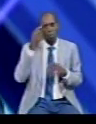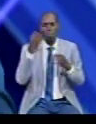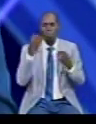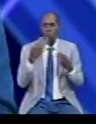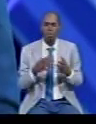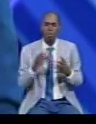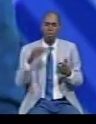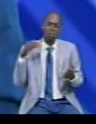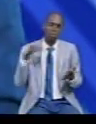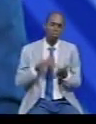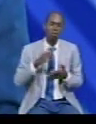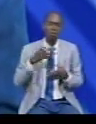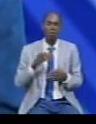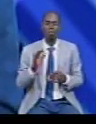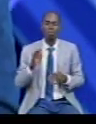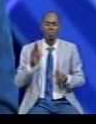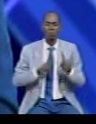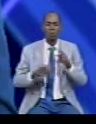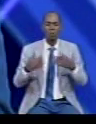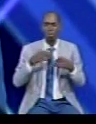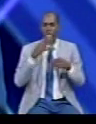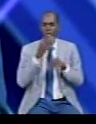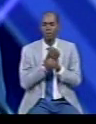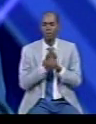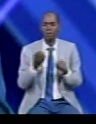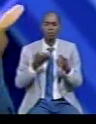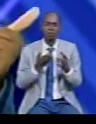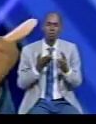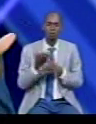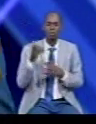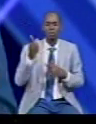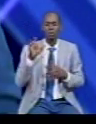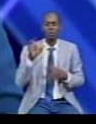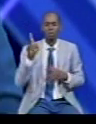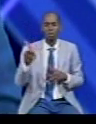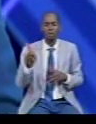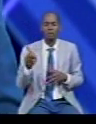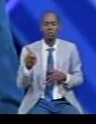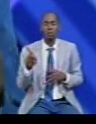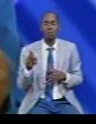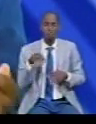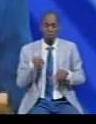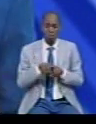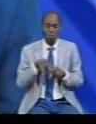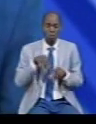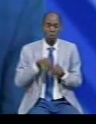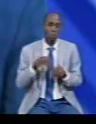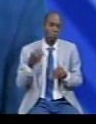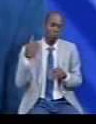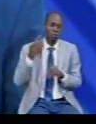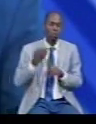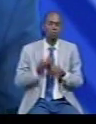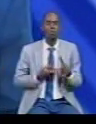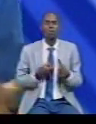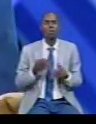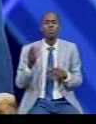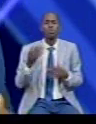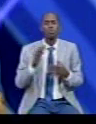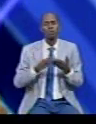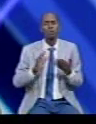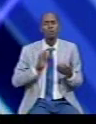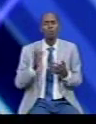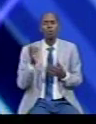month. And Lord, in the past, where we have been so careless,